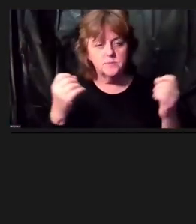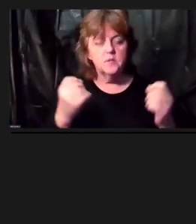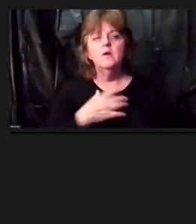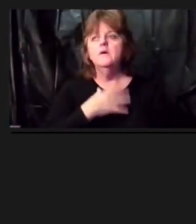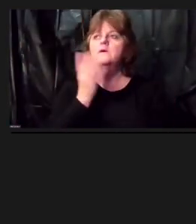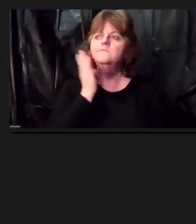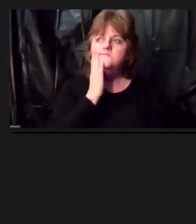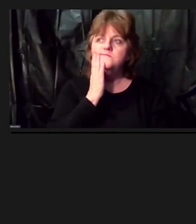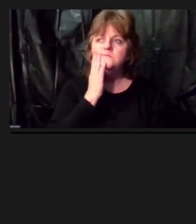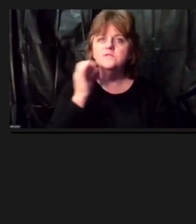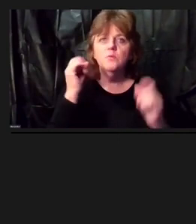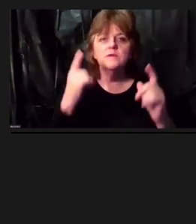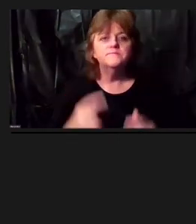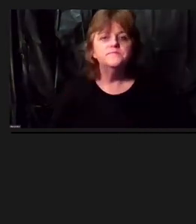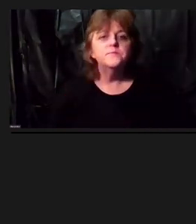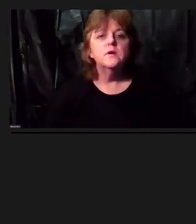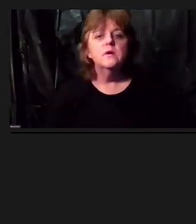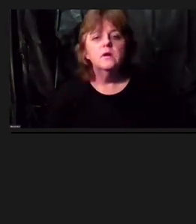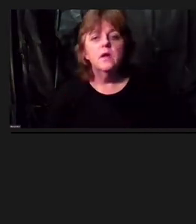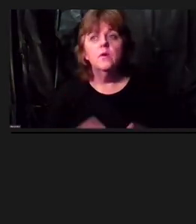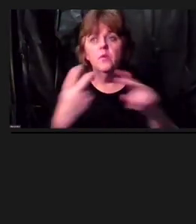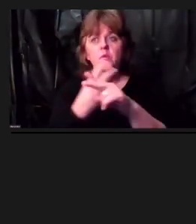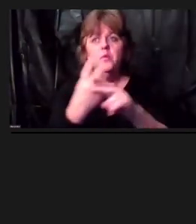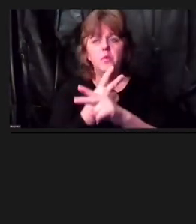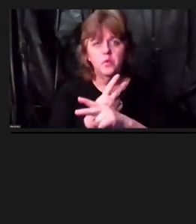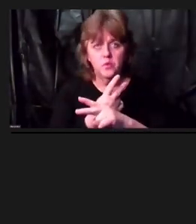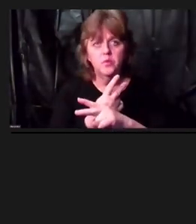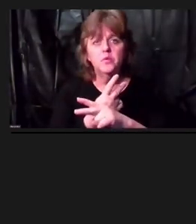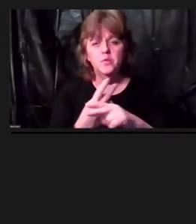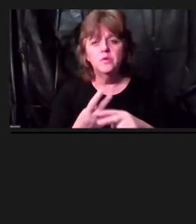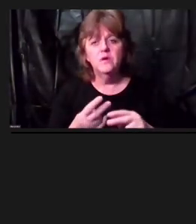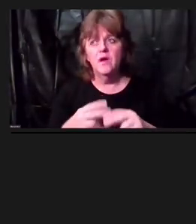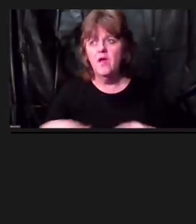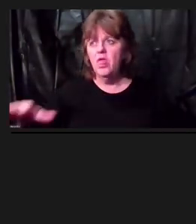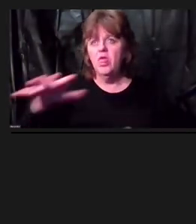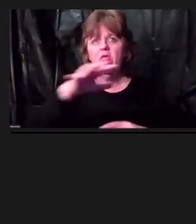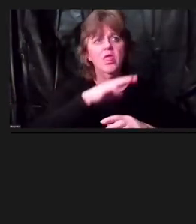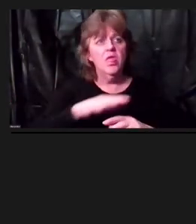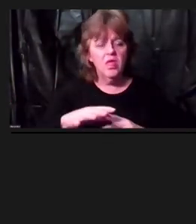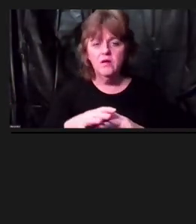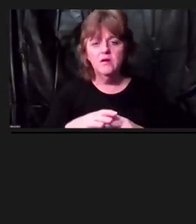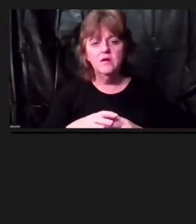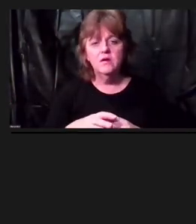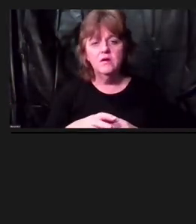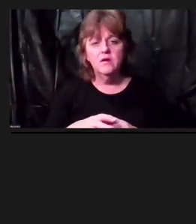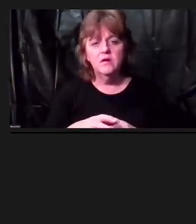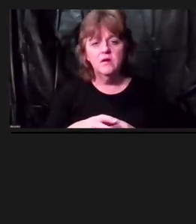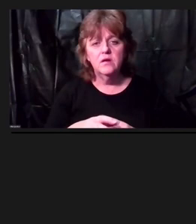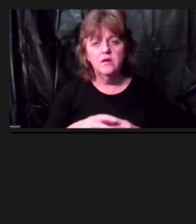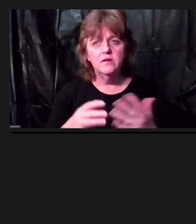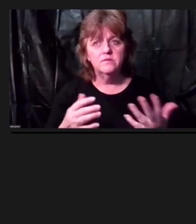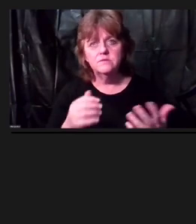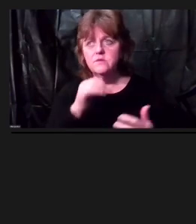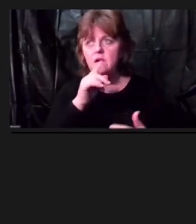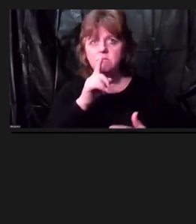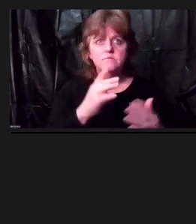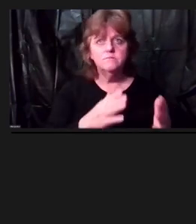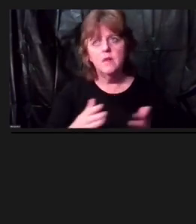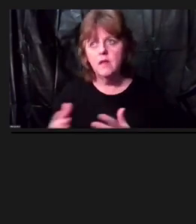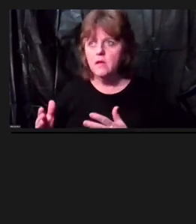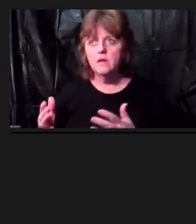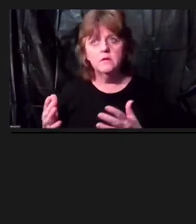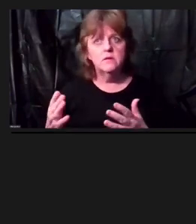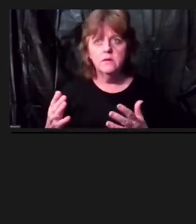it's not a surprise. And it's getting worse. And it's getting worse everywhere. And it's no one's, you know, it's not a deliberate thing, but